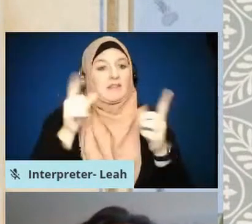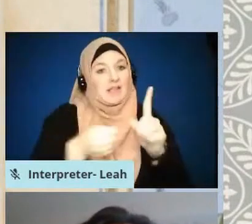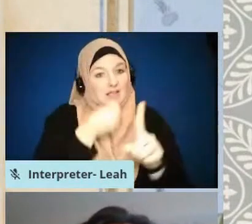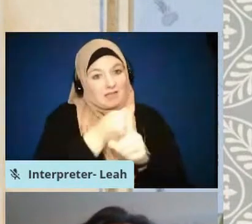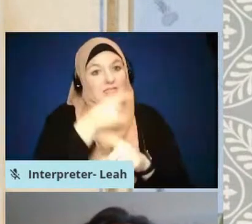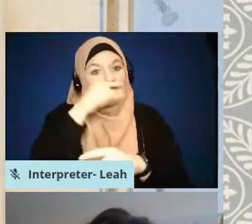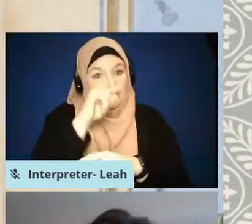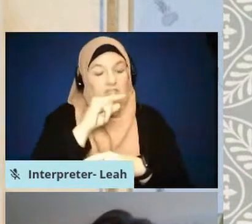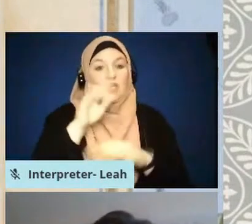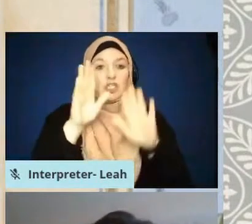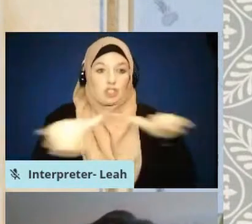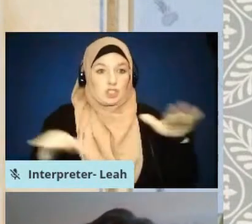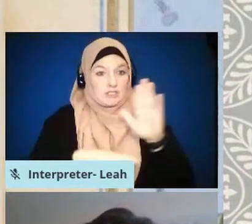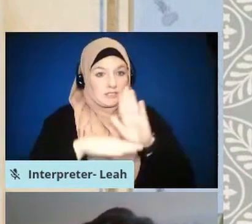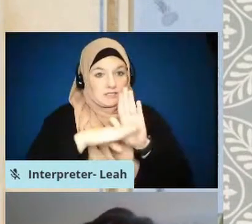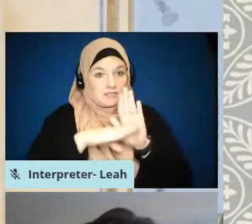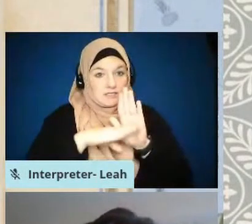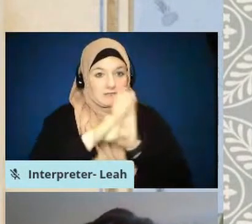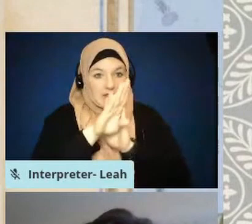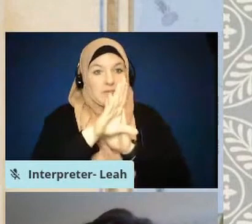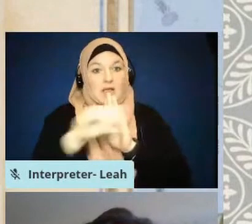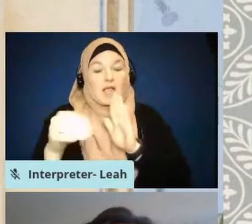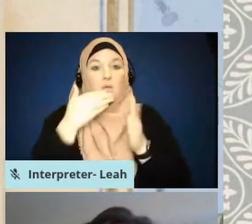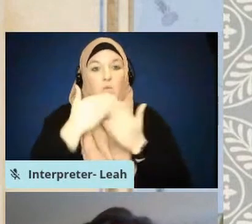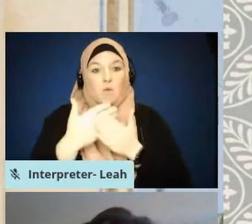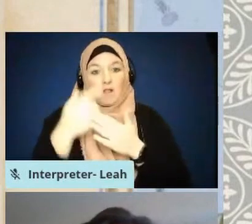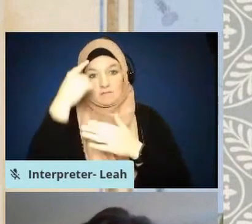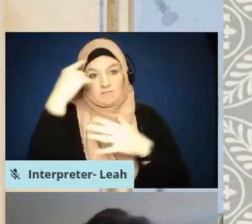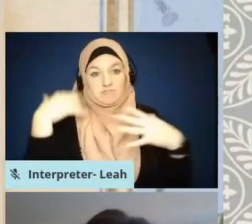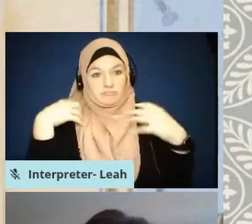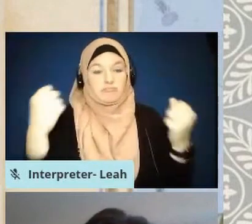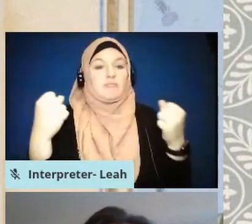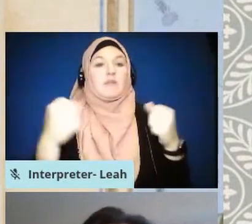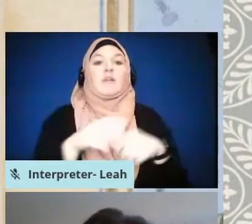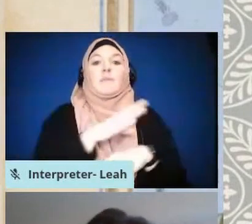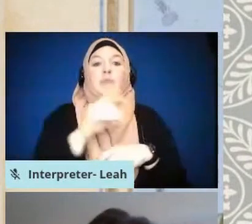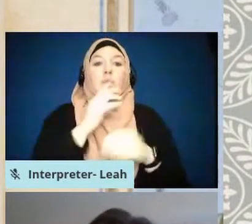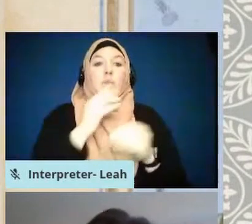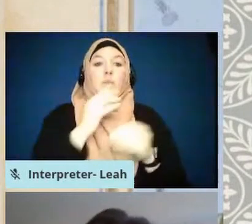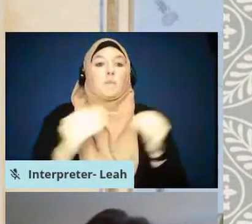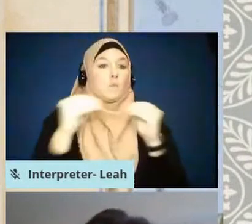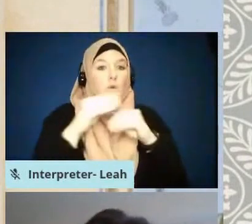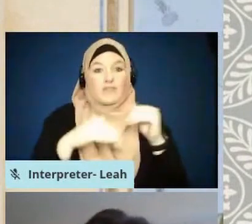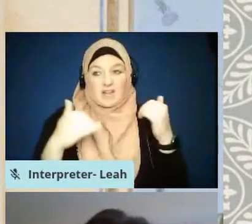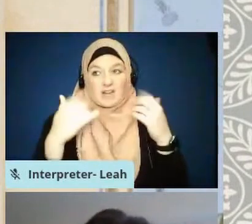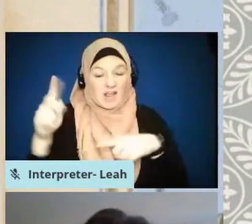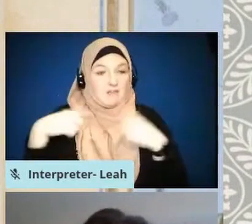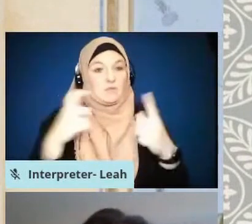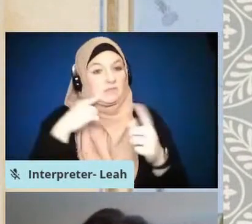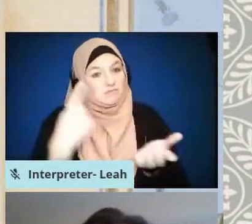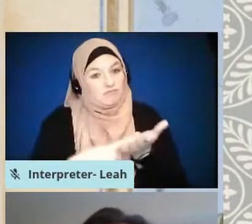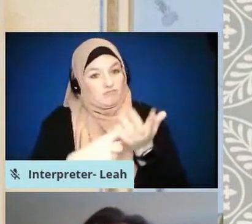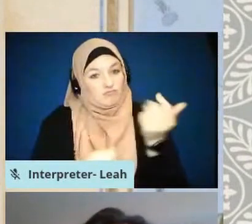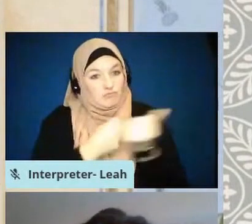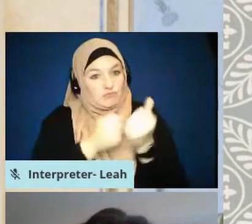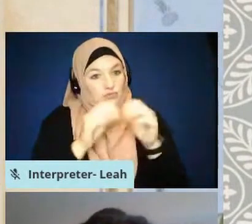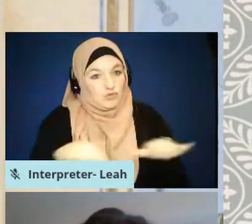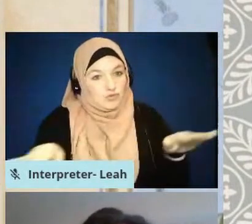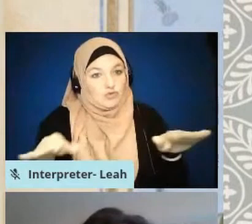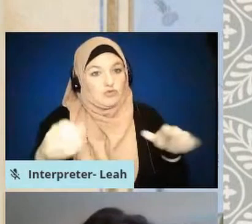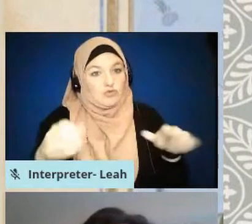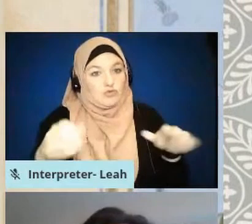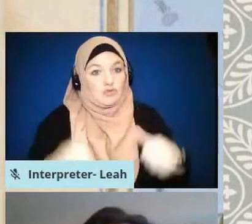and well-being. Next slide. More than ever, we need to come together to support children